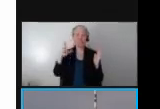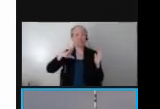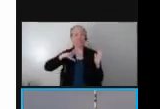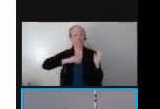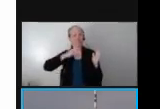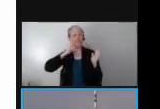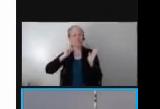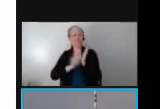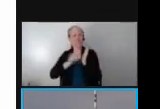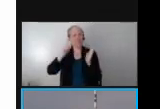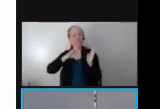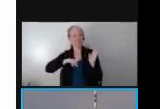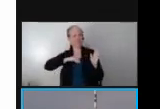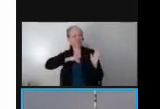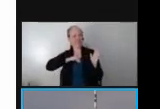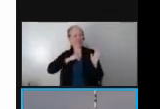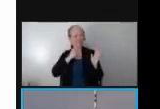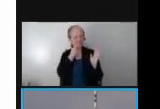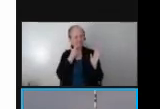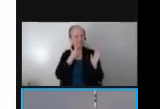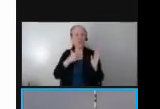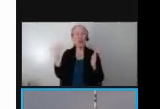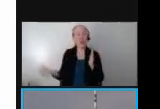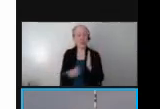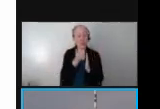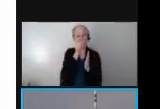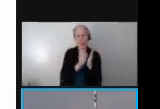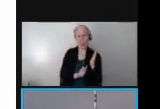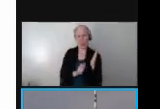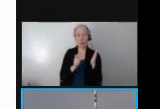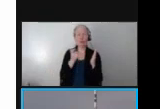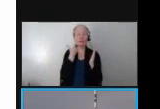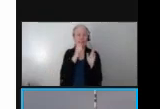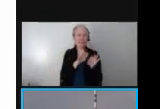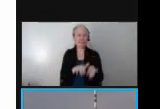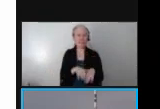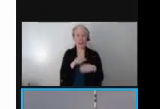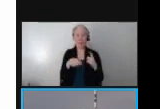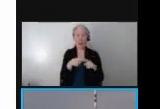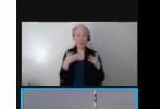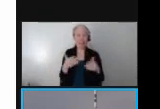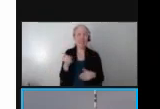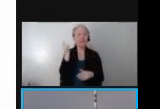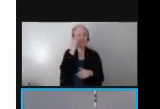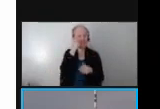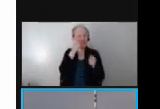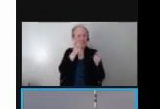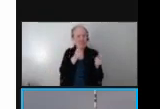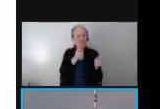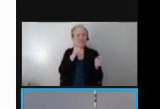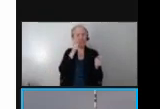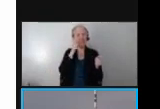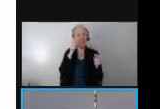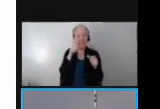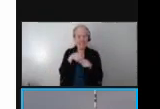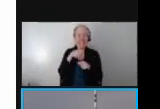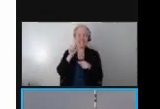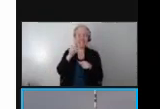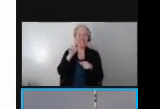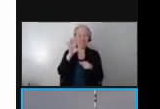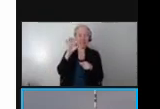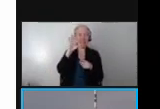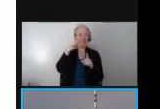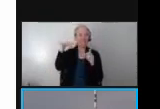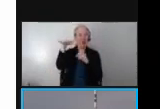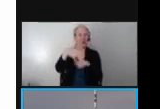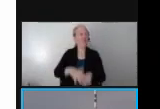as a publication. This is a new article coming out about, no kidding, menstrual management in the spaceflight environment. So I will